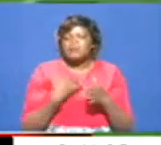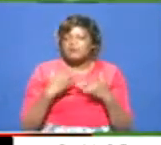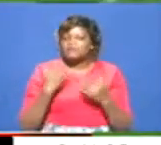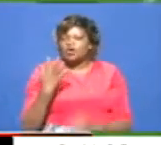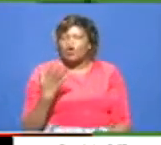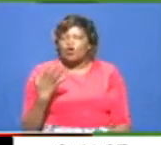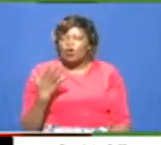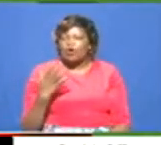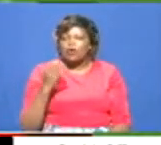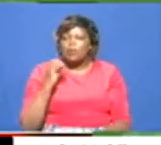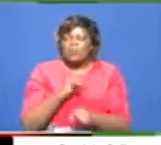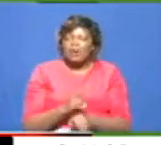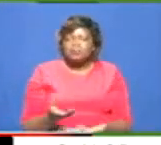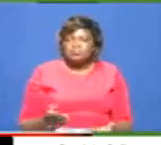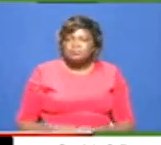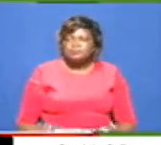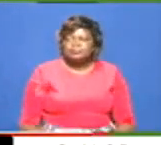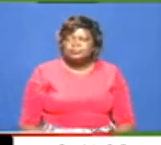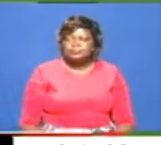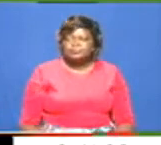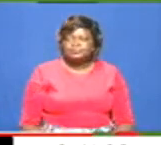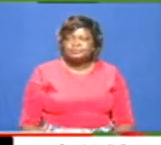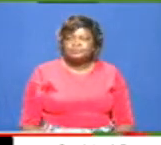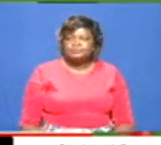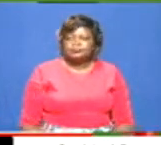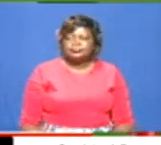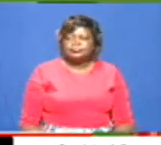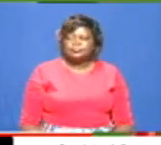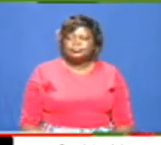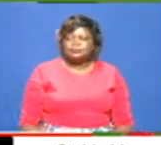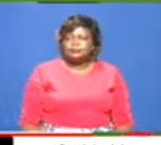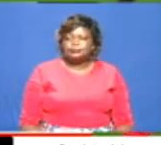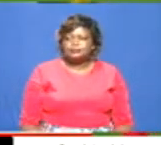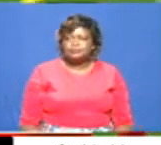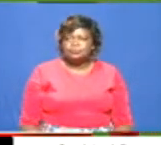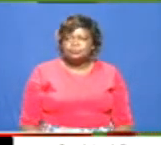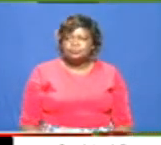knockout stage. Would you believe it? Great header, 3-1.